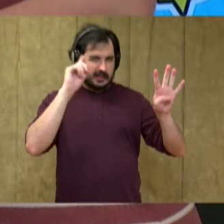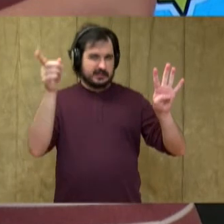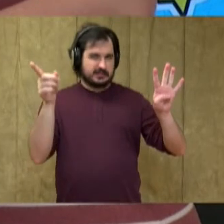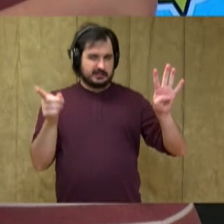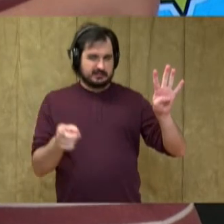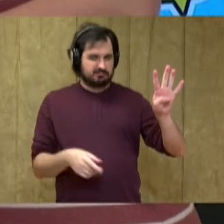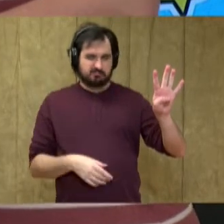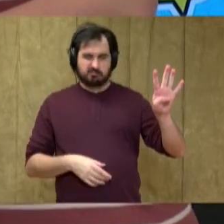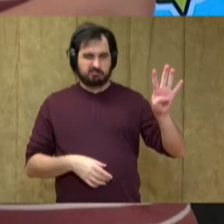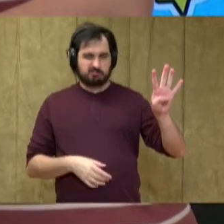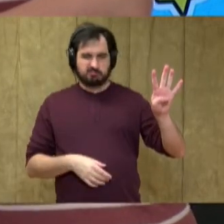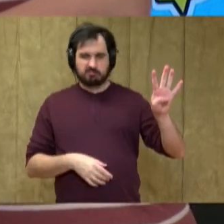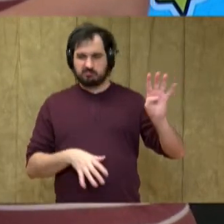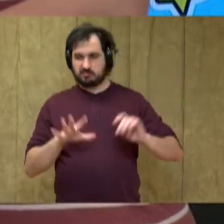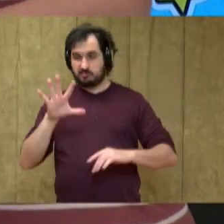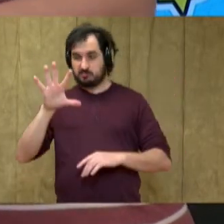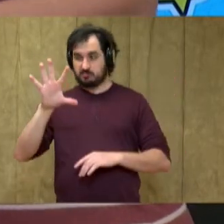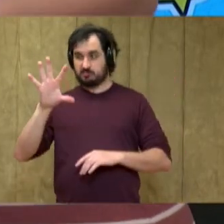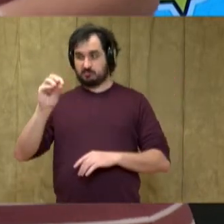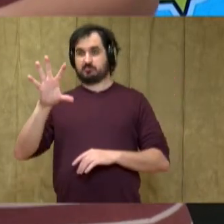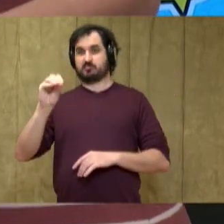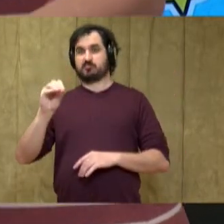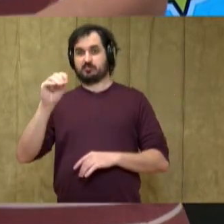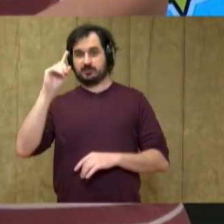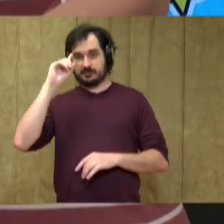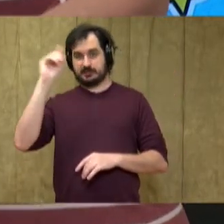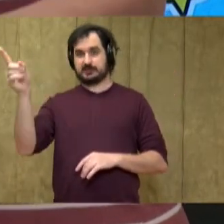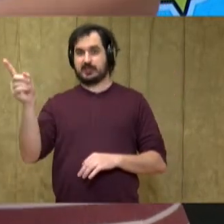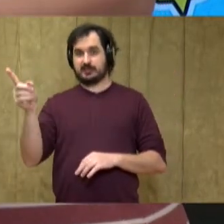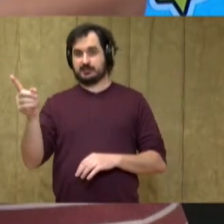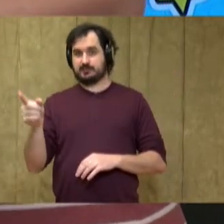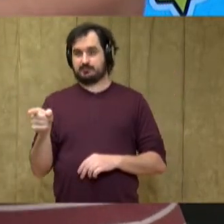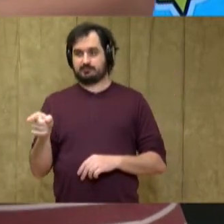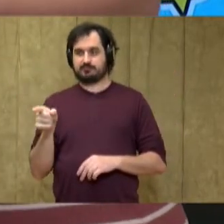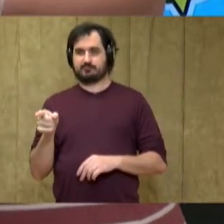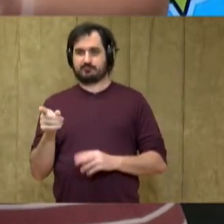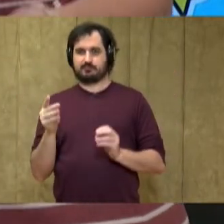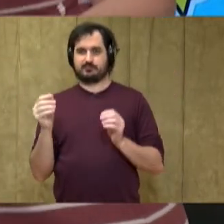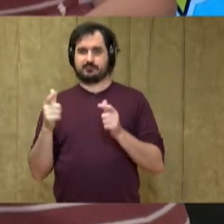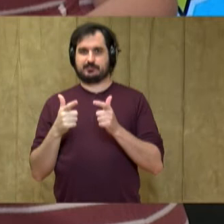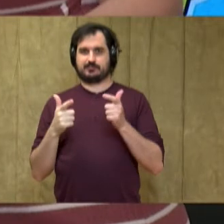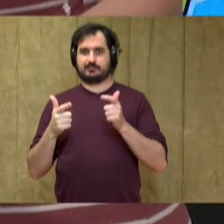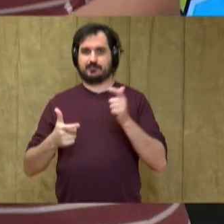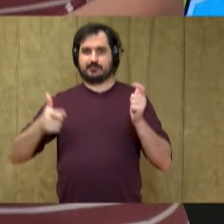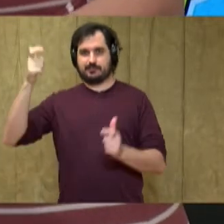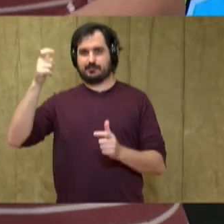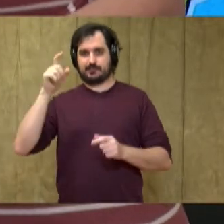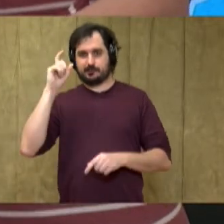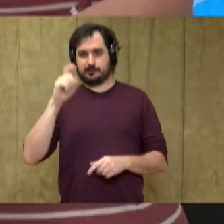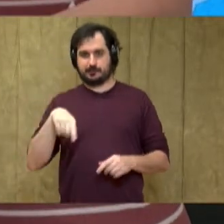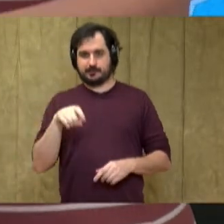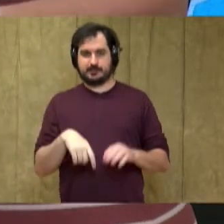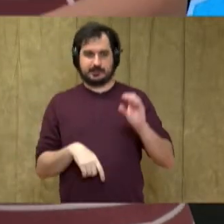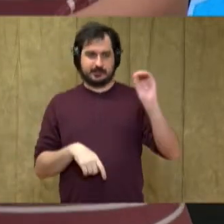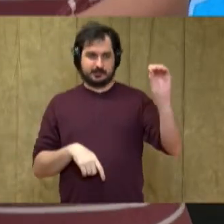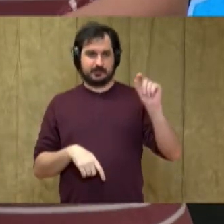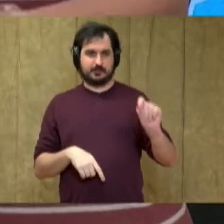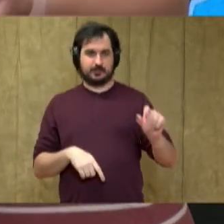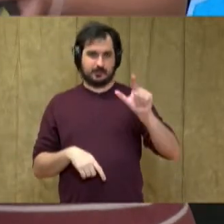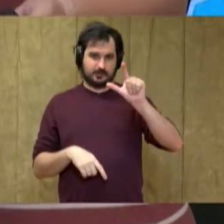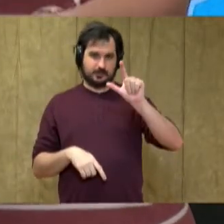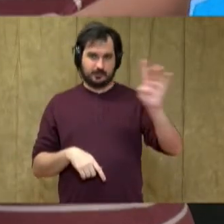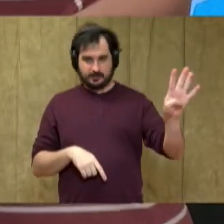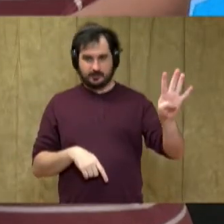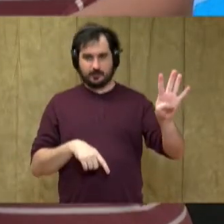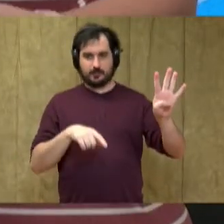What about 5 tenths? It would be 5 dimes, so what would be the value of 5 dimes?